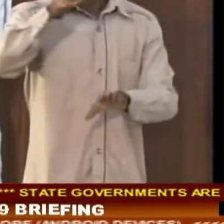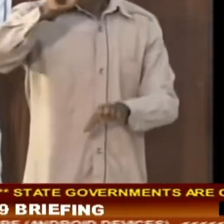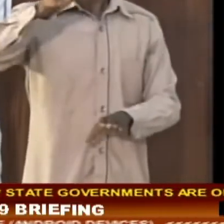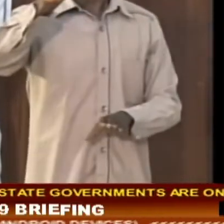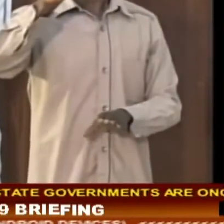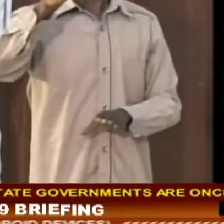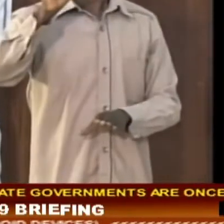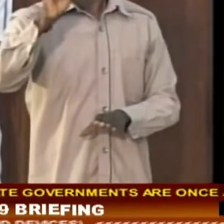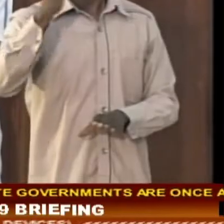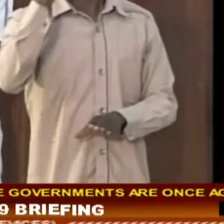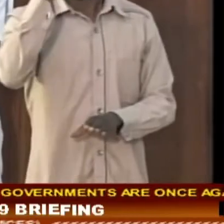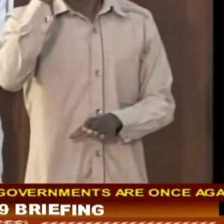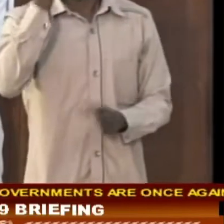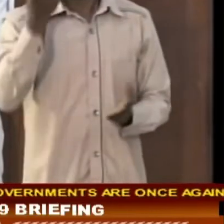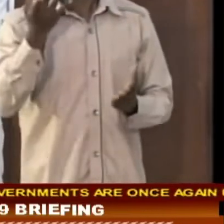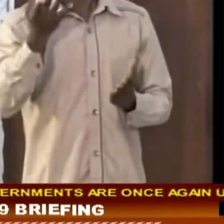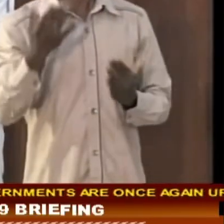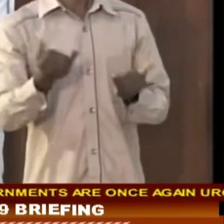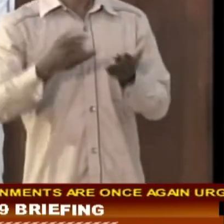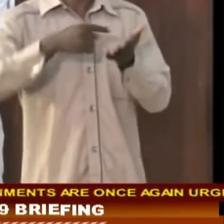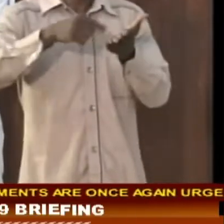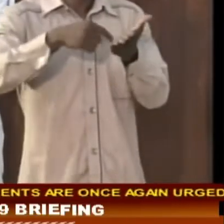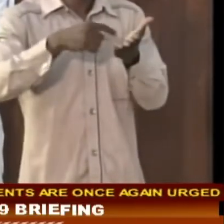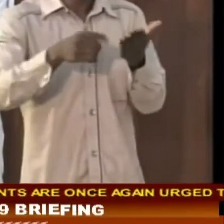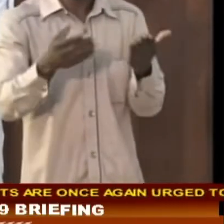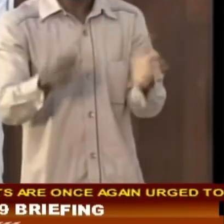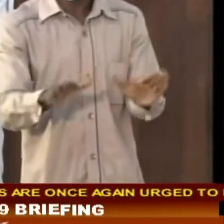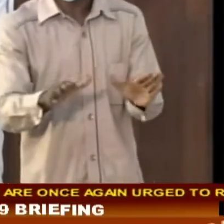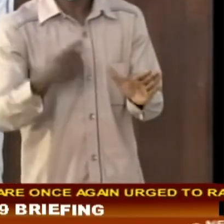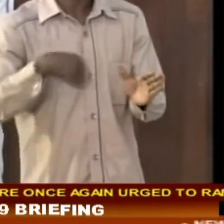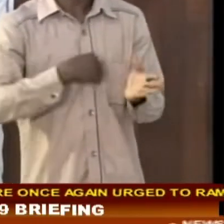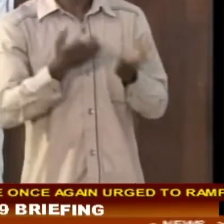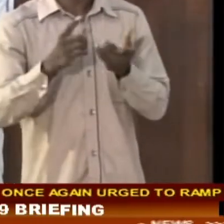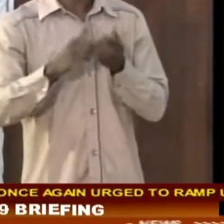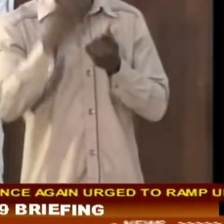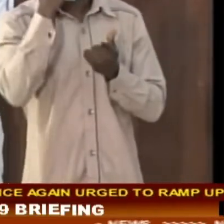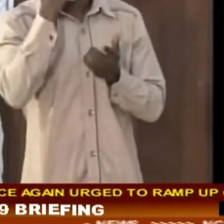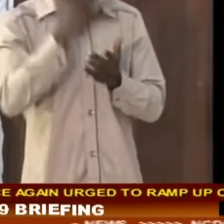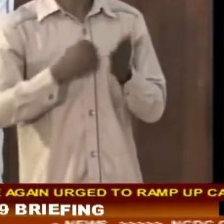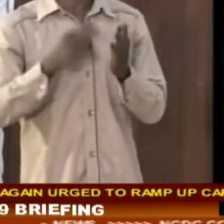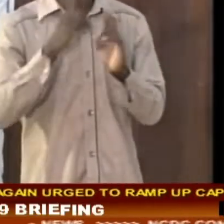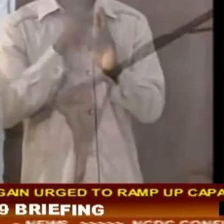or that investigation has been concluded and what the result